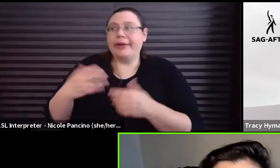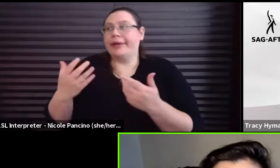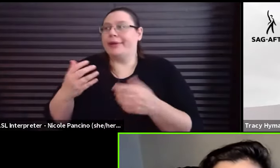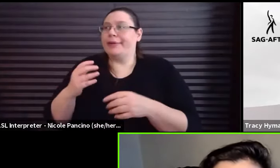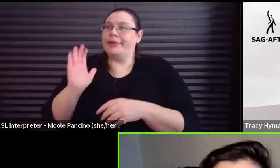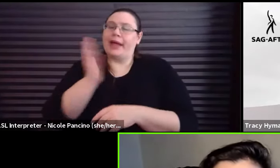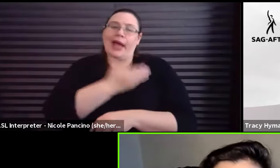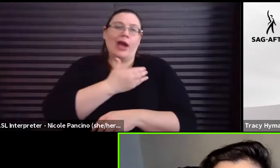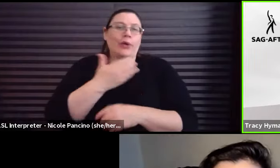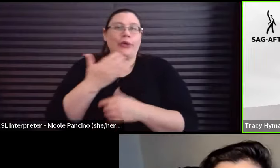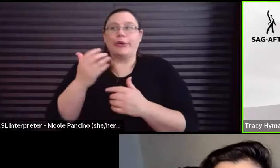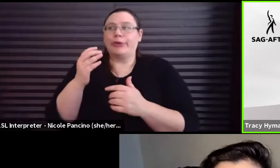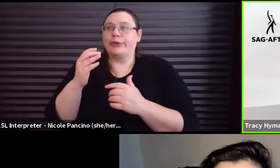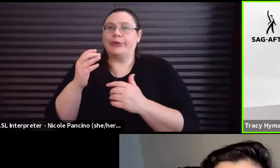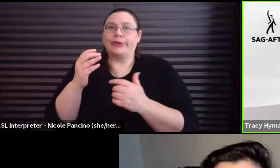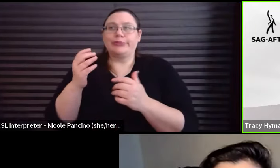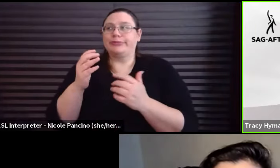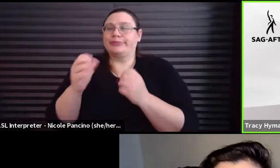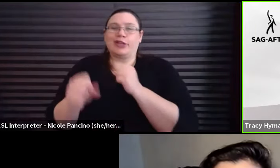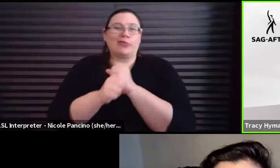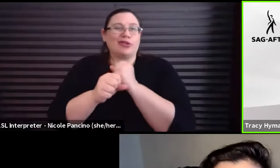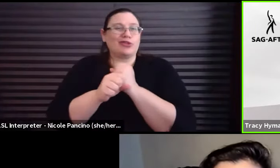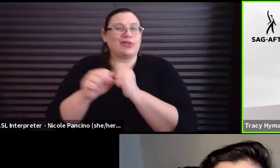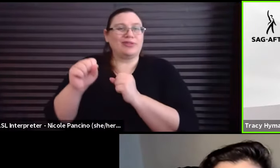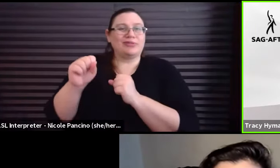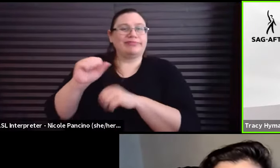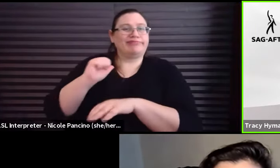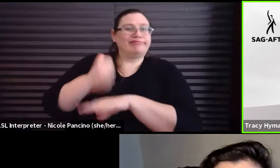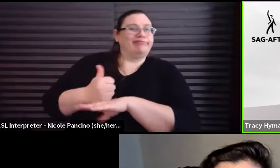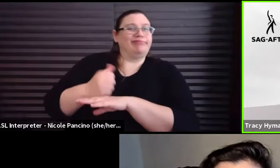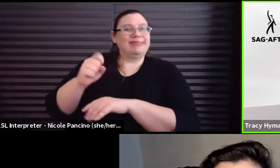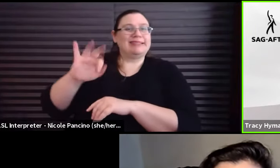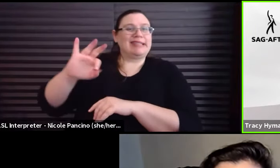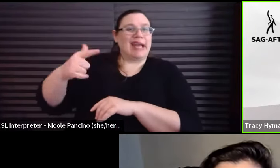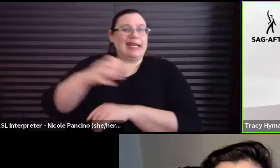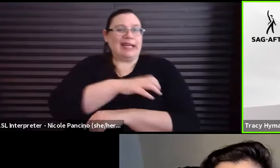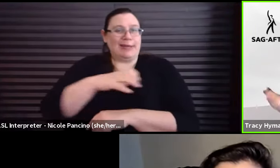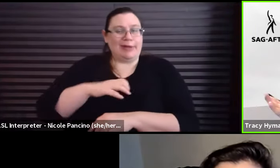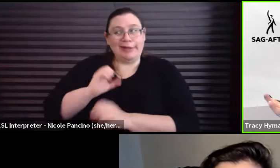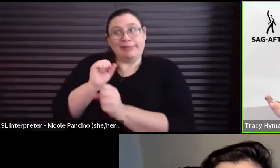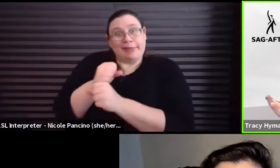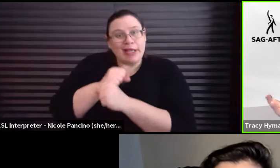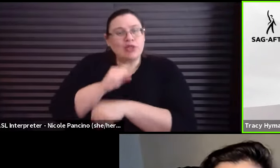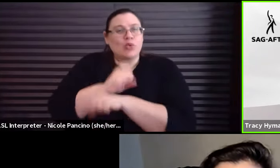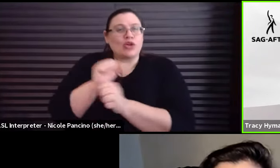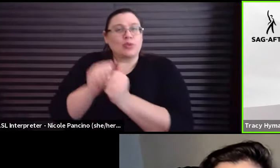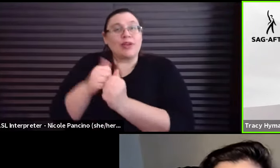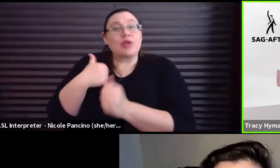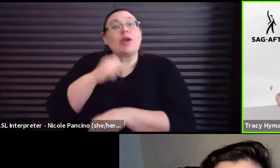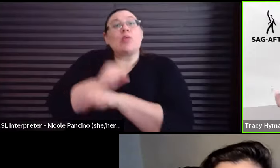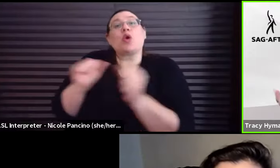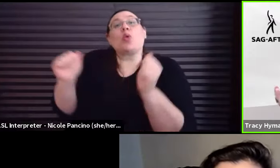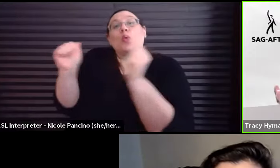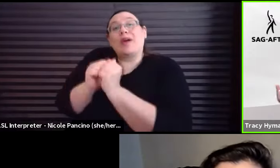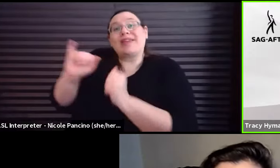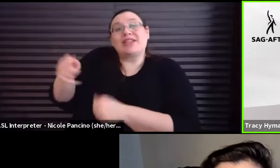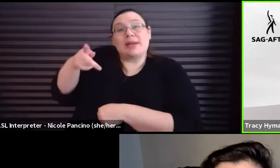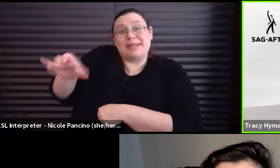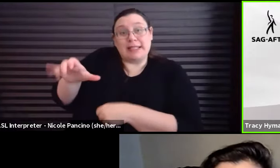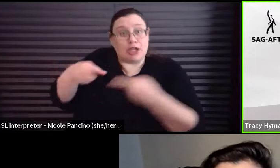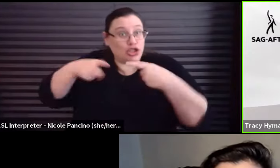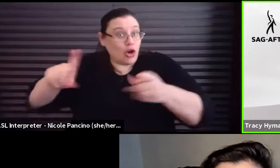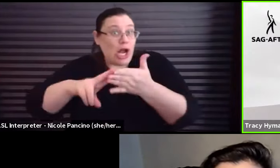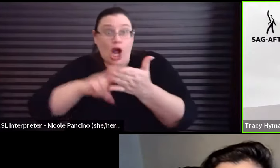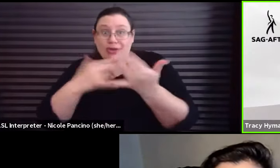commercial standing committee creates, works with, and we work with the JPC during the term of the contract